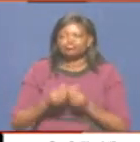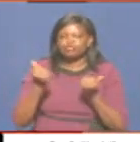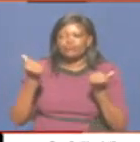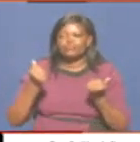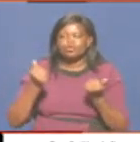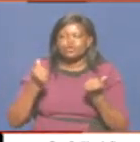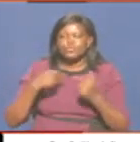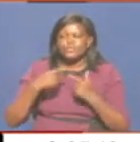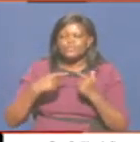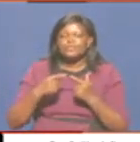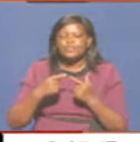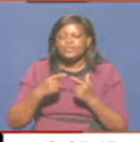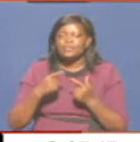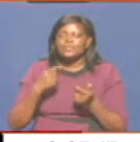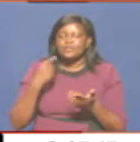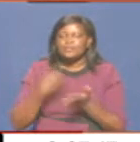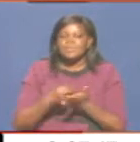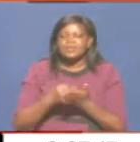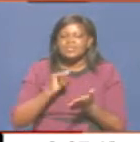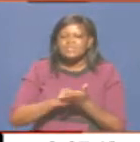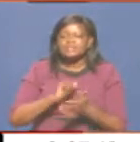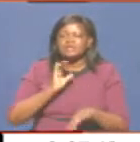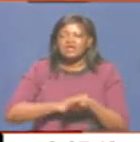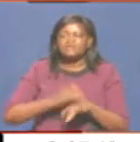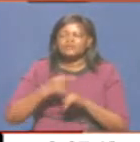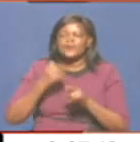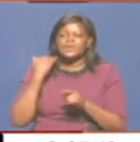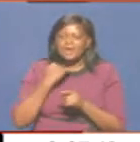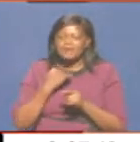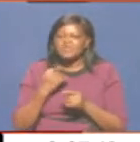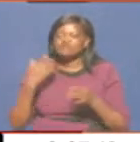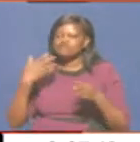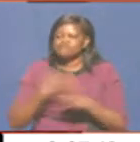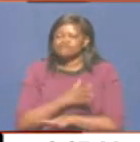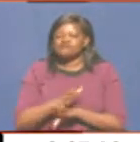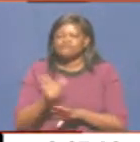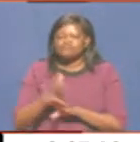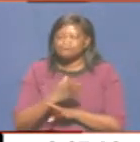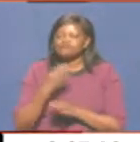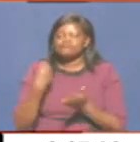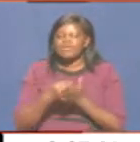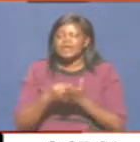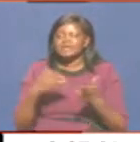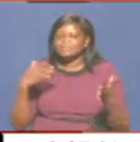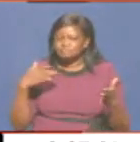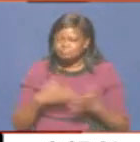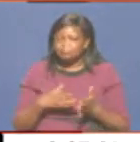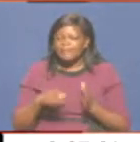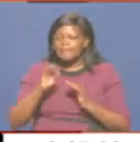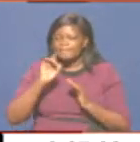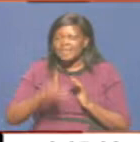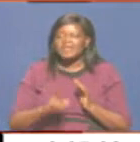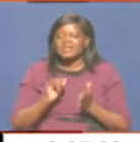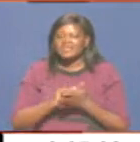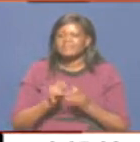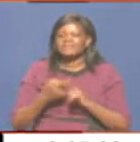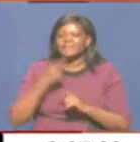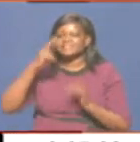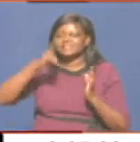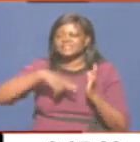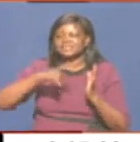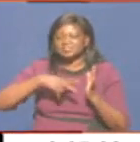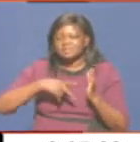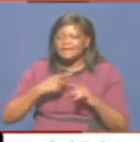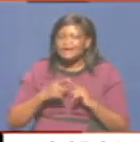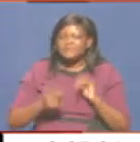of Crime and Anti-Money Laundering Amendment Bill 2021, which is in its first reading, but